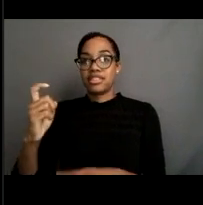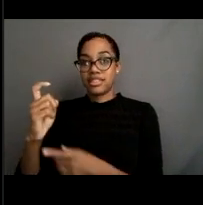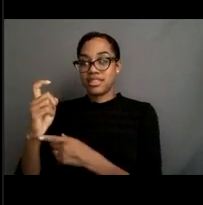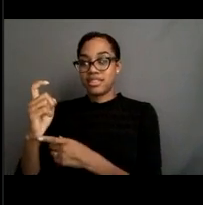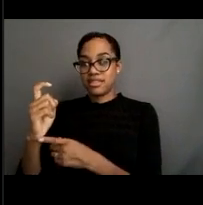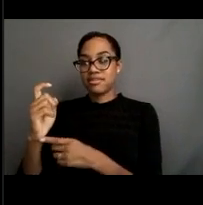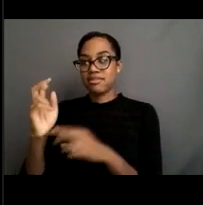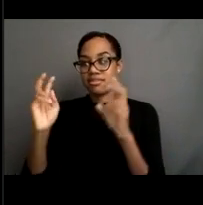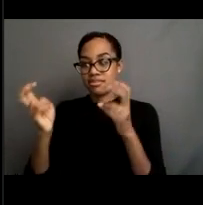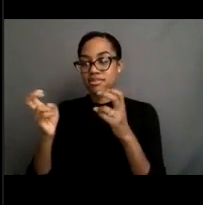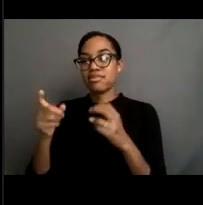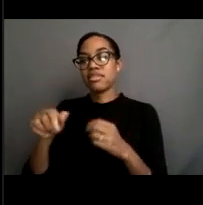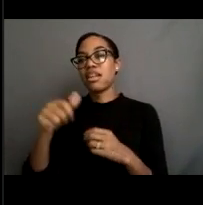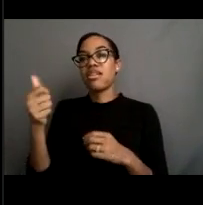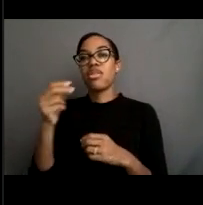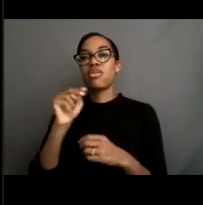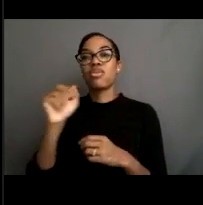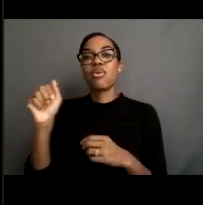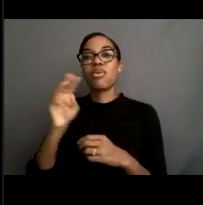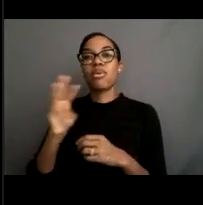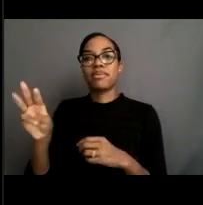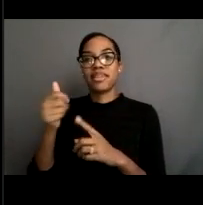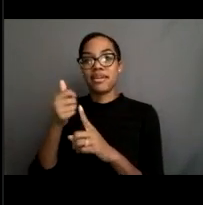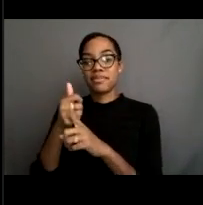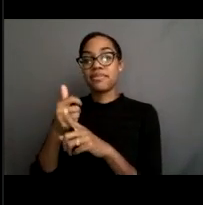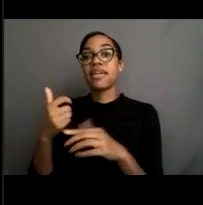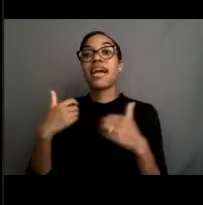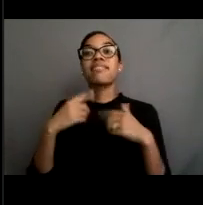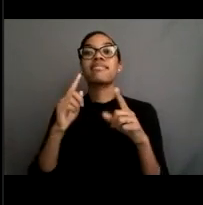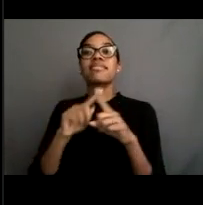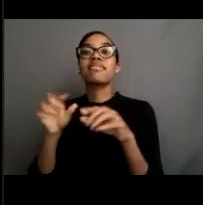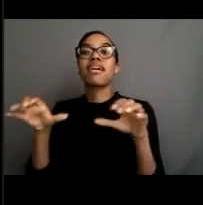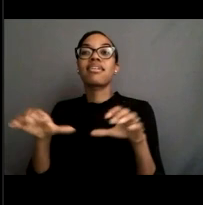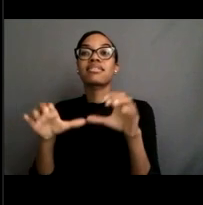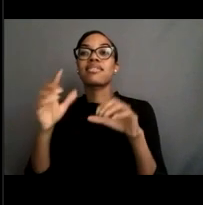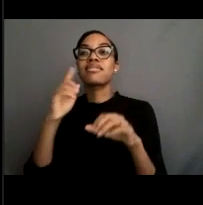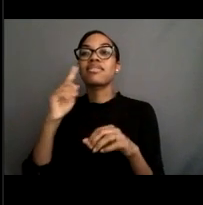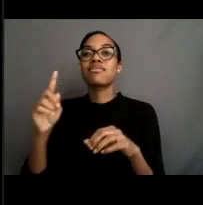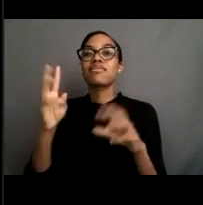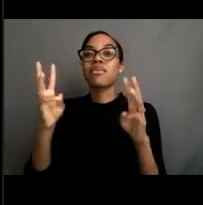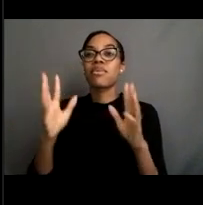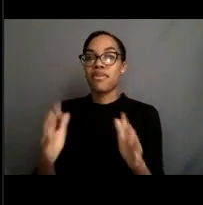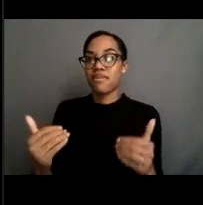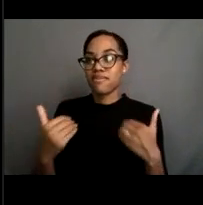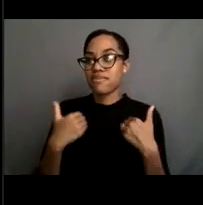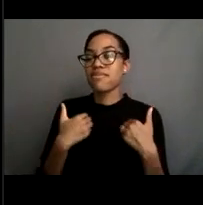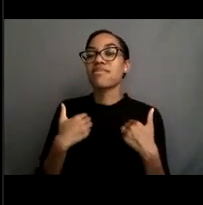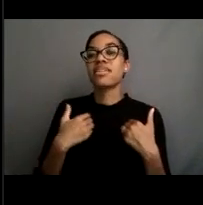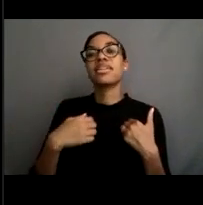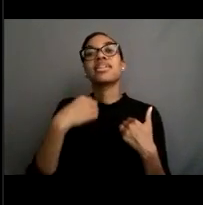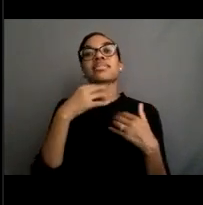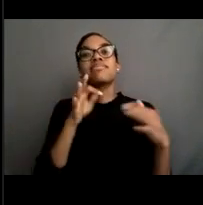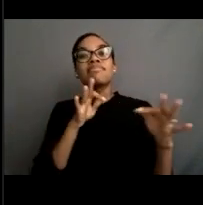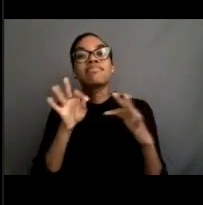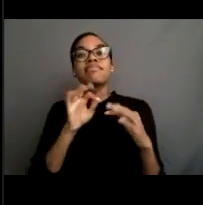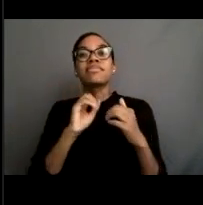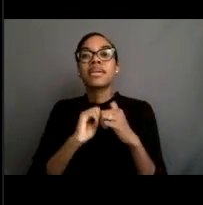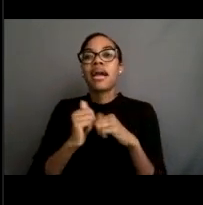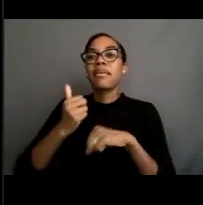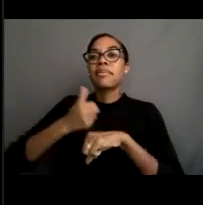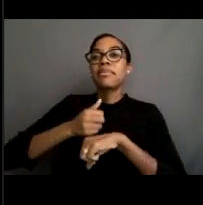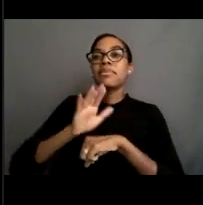another NOAA portal. And I believe they have activities for all different types of weather. And they tell you how to build your own home weather